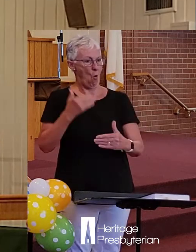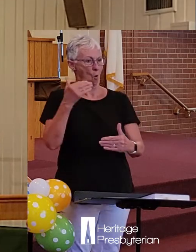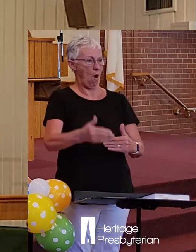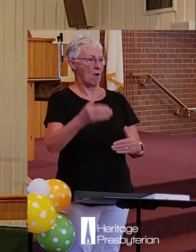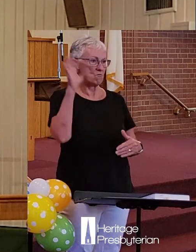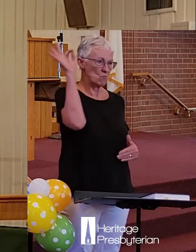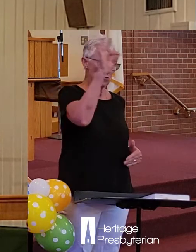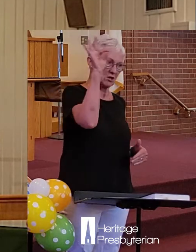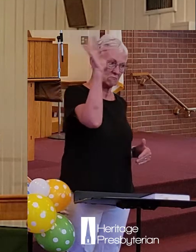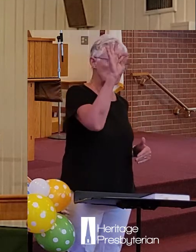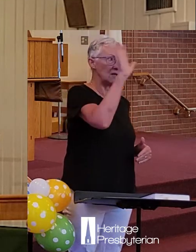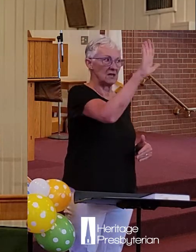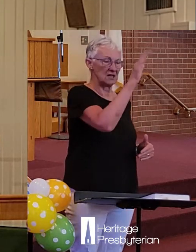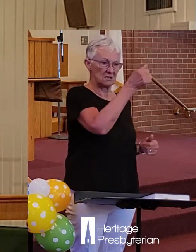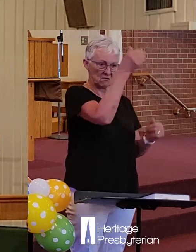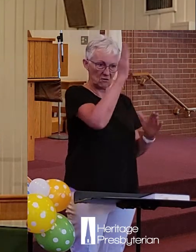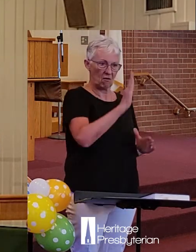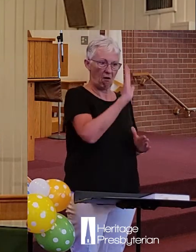God at work.